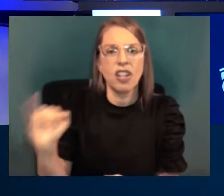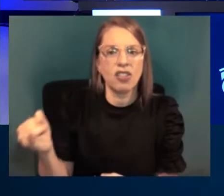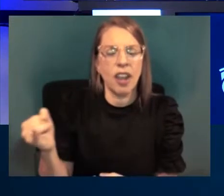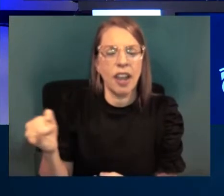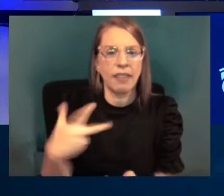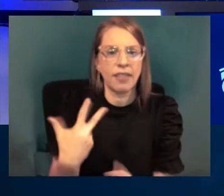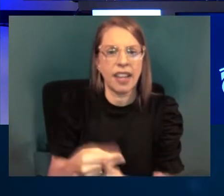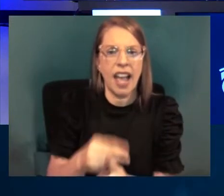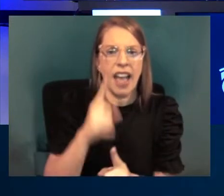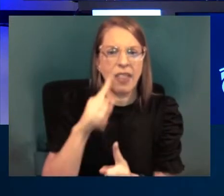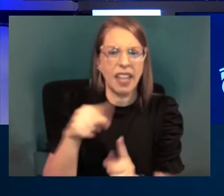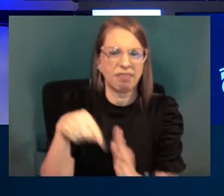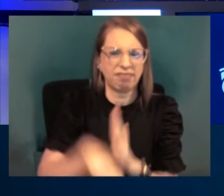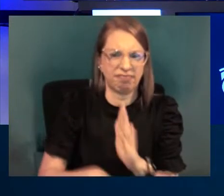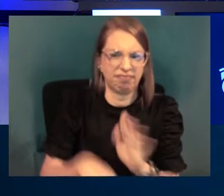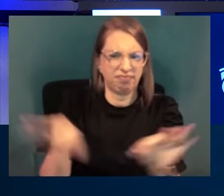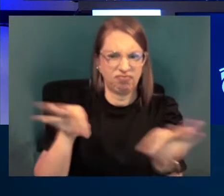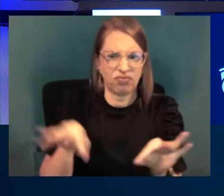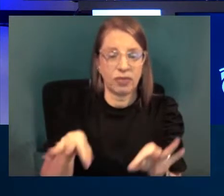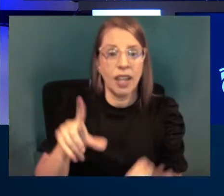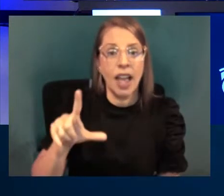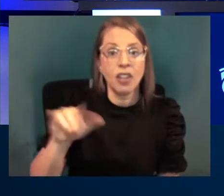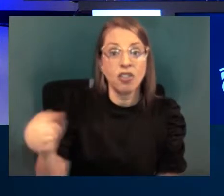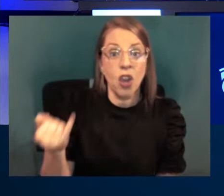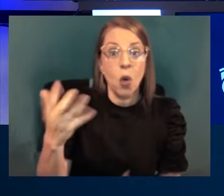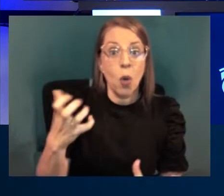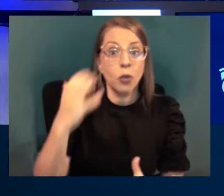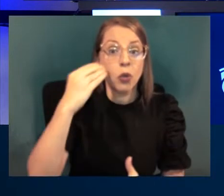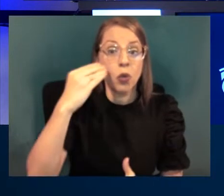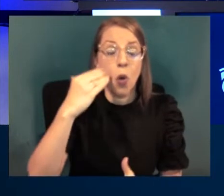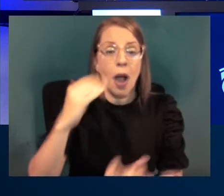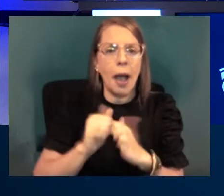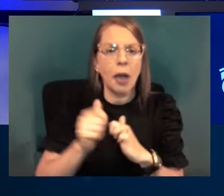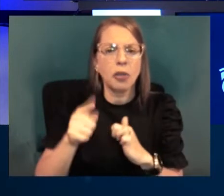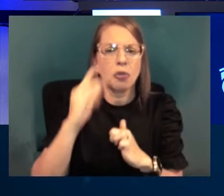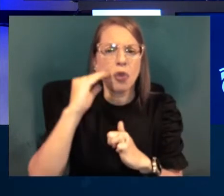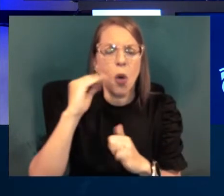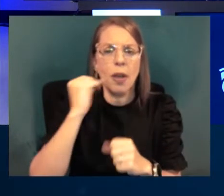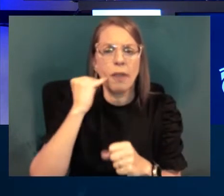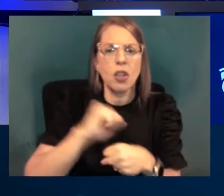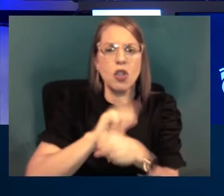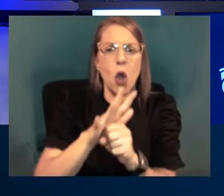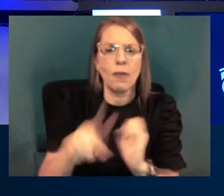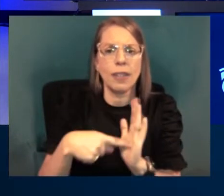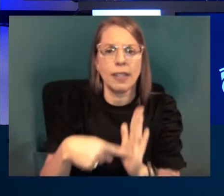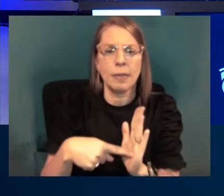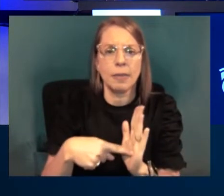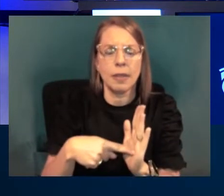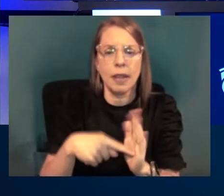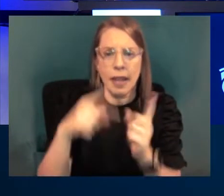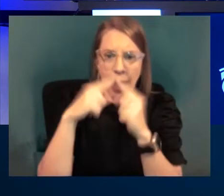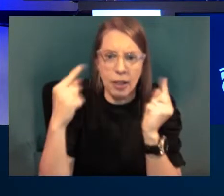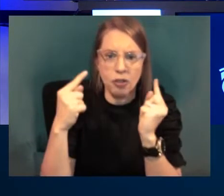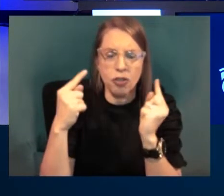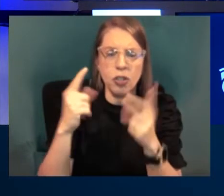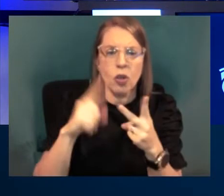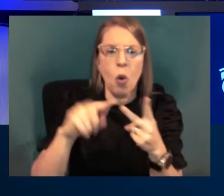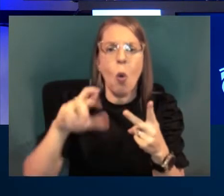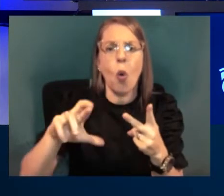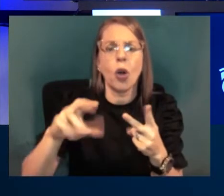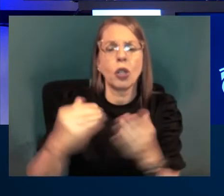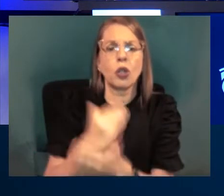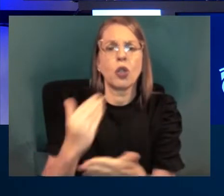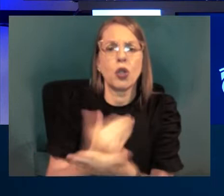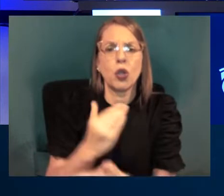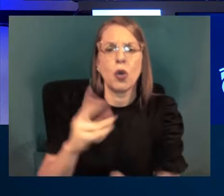thoroughly. LJ wants to know, however, how do you know if the COVID symptoms are allergy symptoms or the new variant?